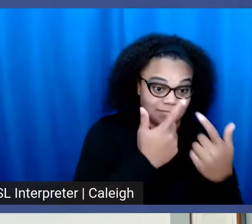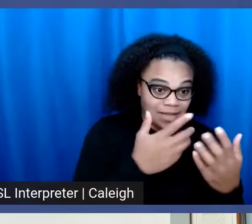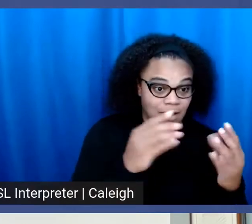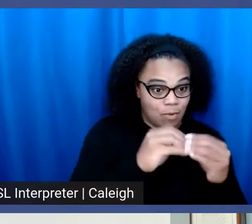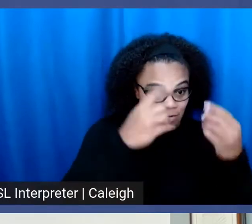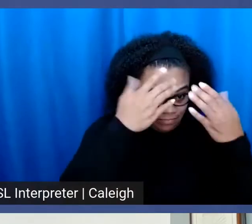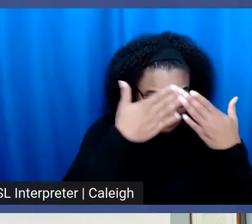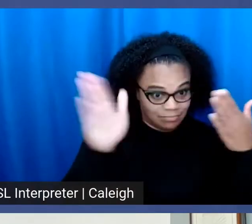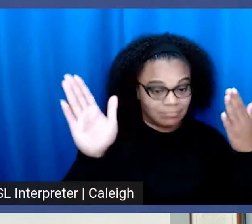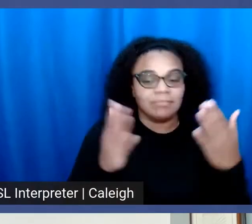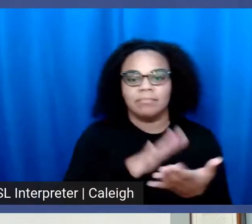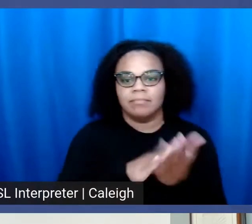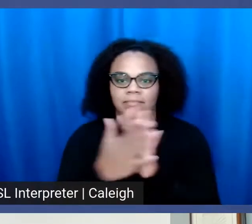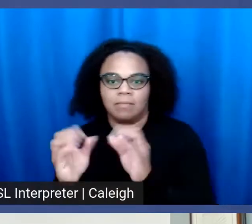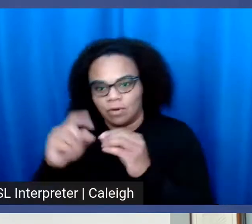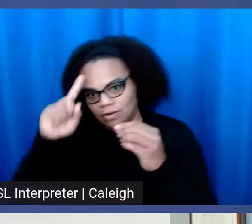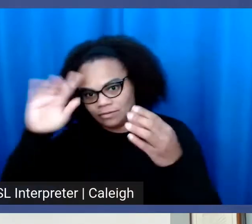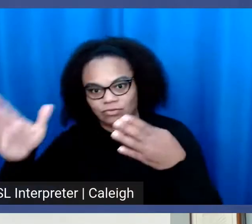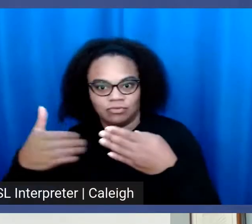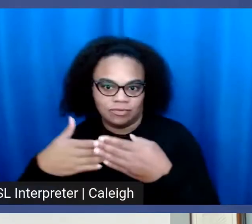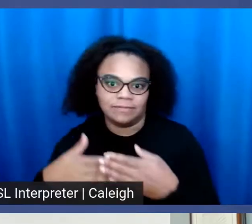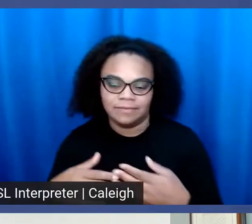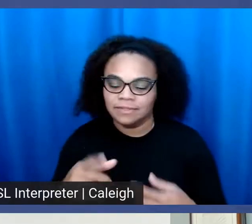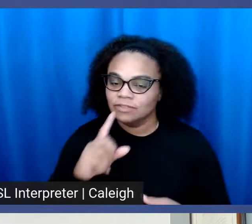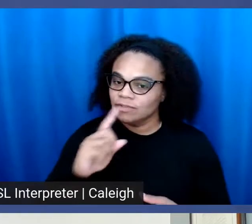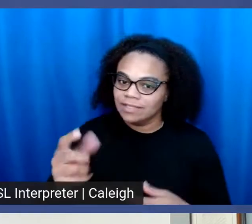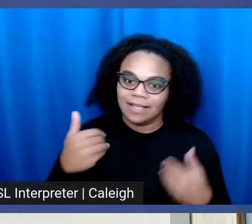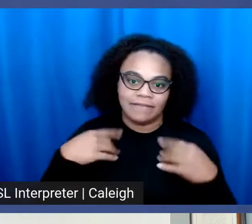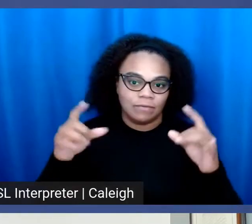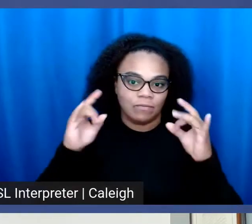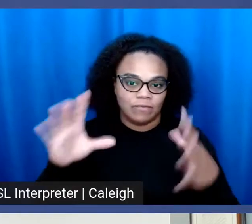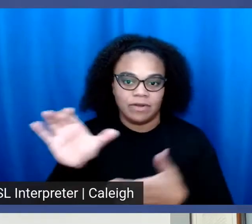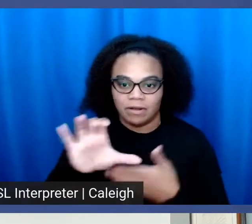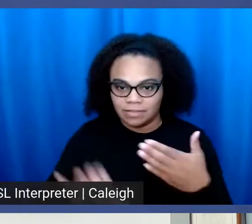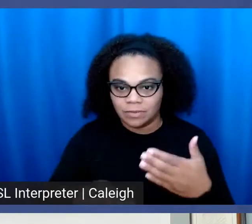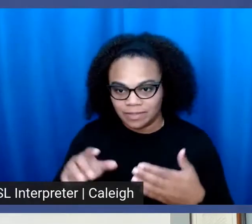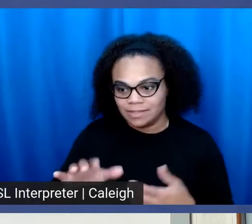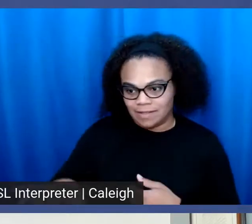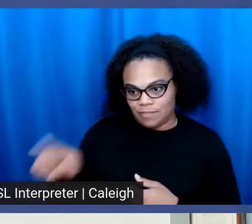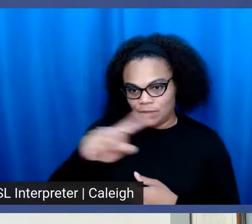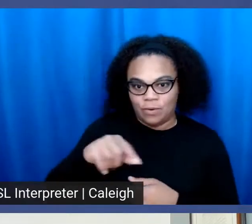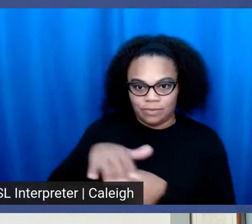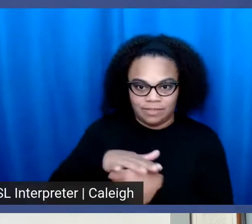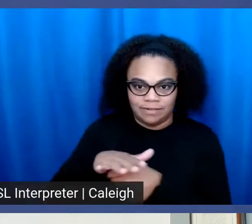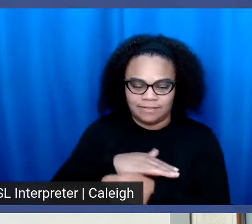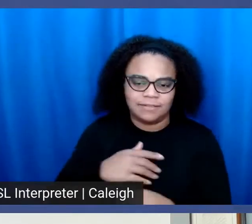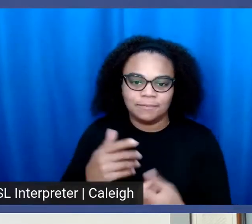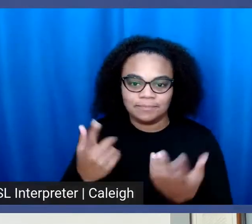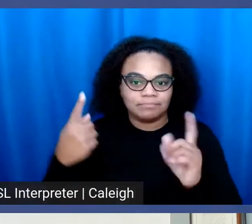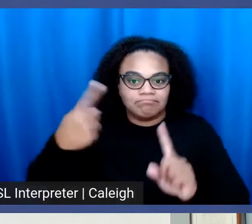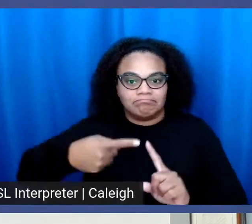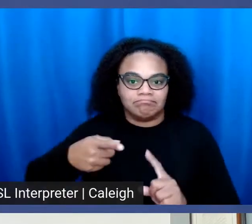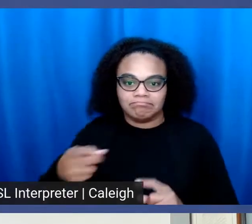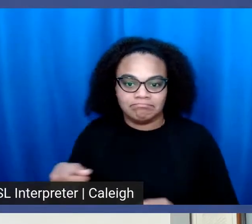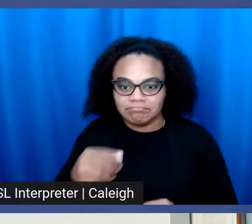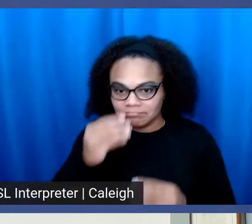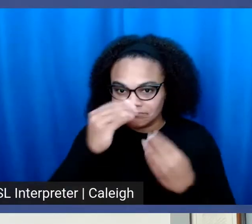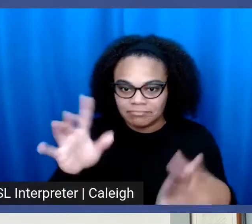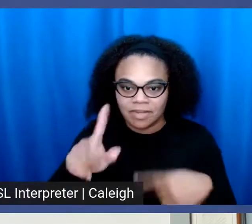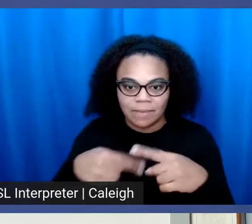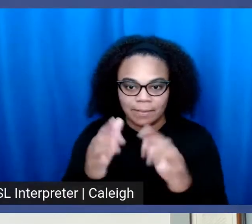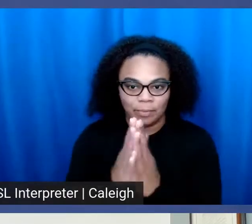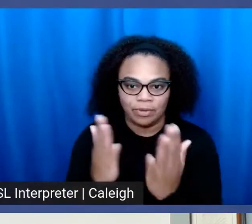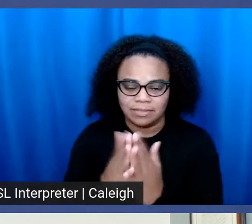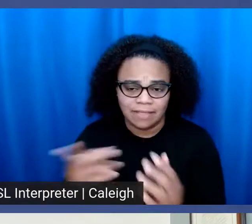devastating consequences in those districts. So it's not really about the books here. They don't care about the particular books. They haven't even read the